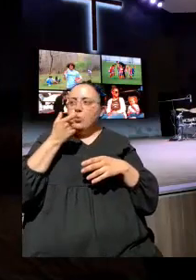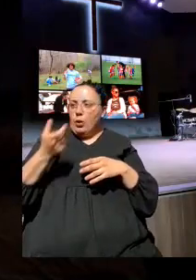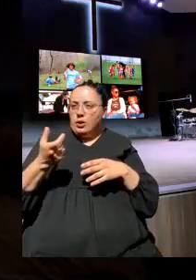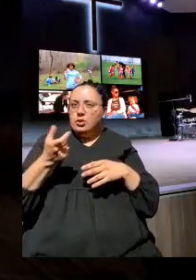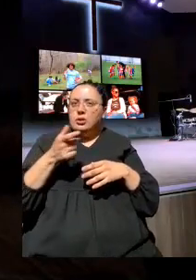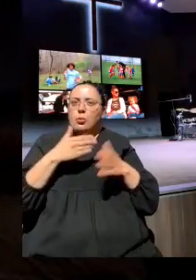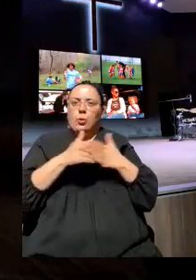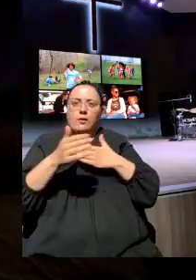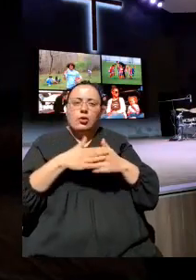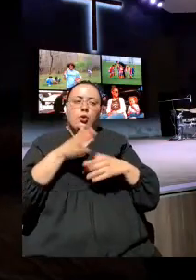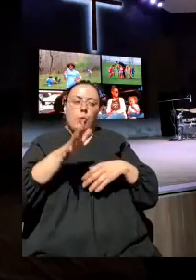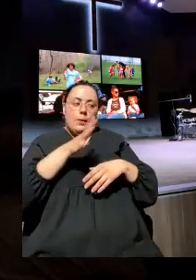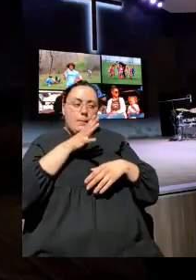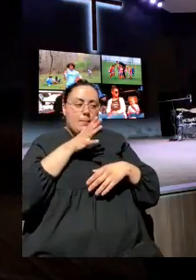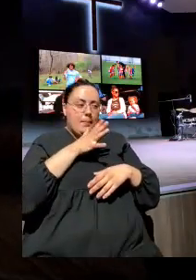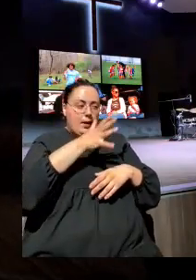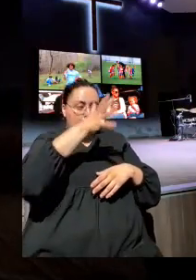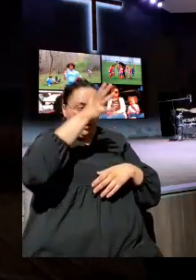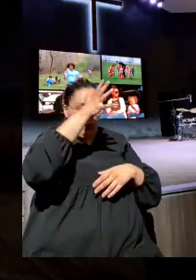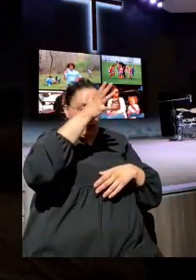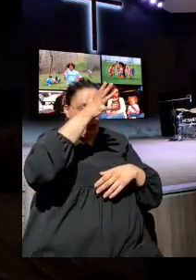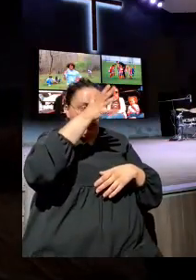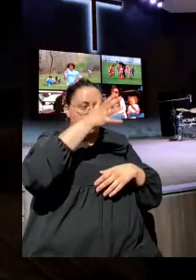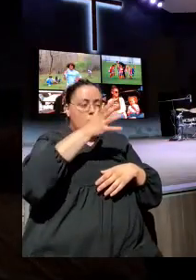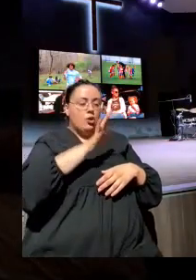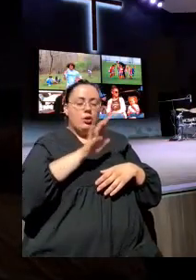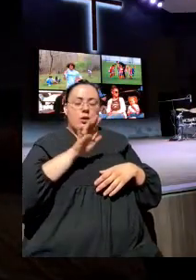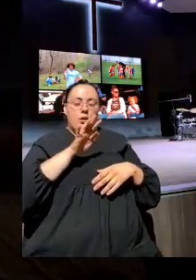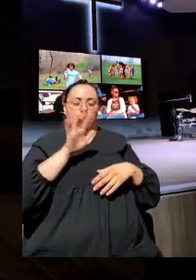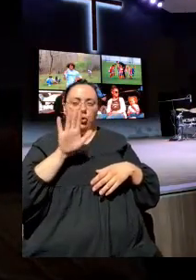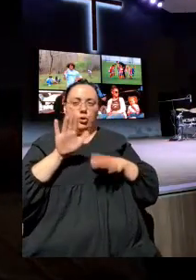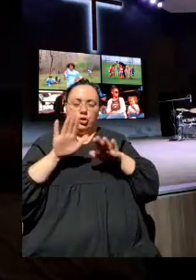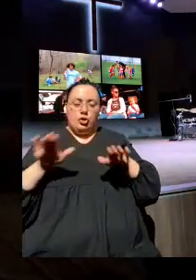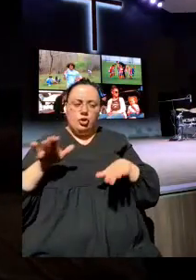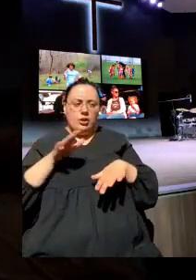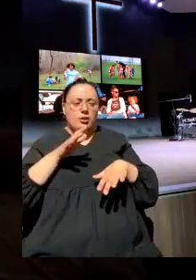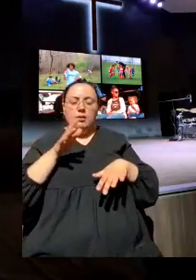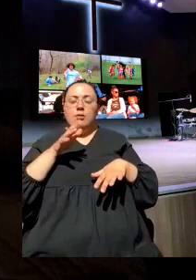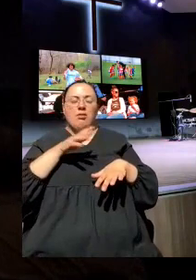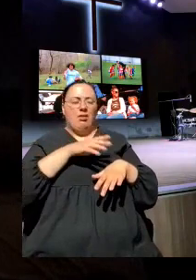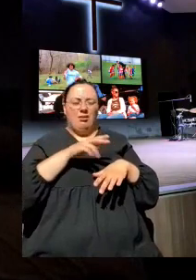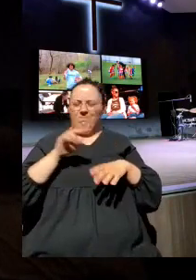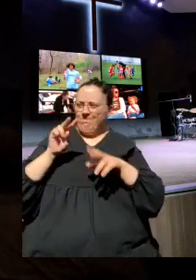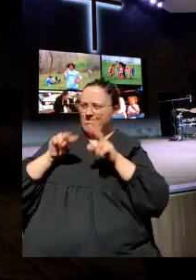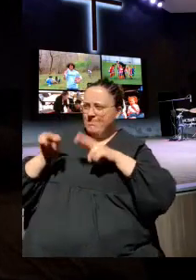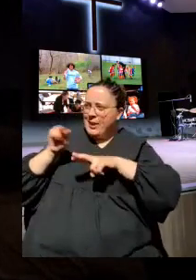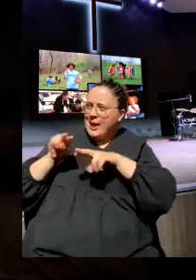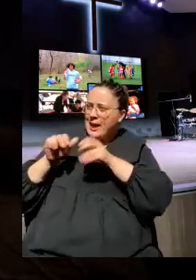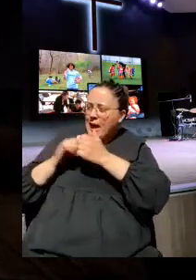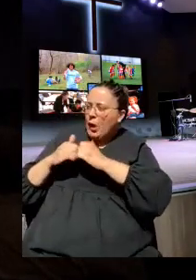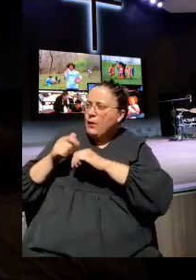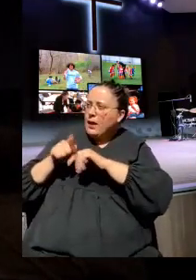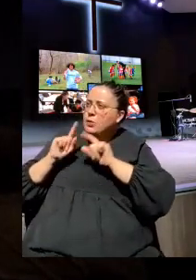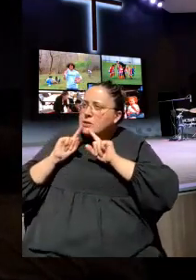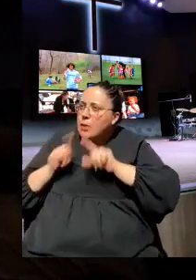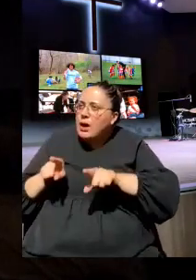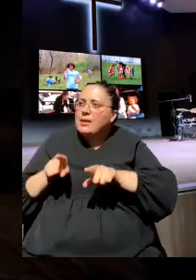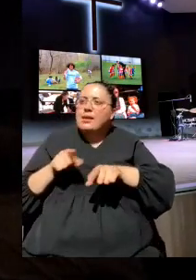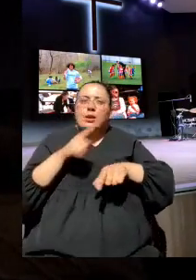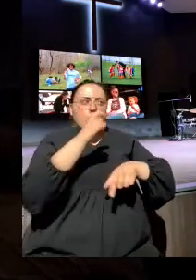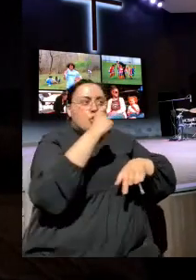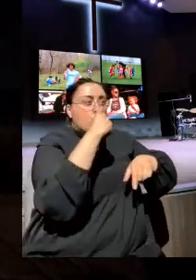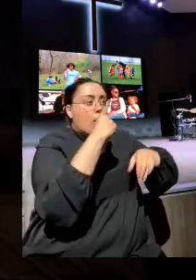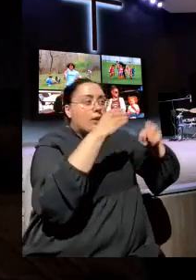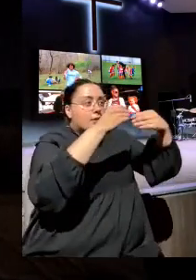parent, they're watching how you respond to every situation in your life. They're watching how you deal with the cashier at Target.